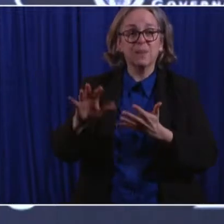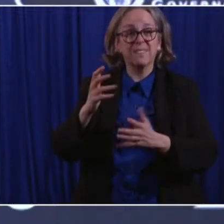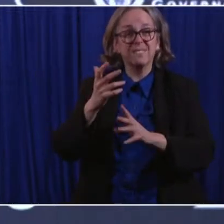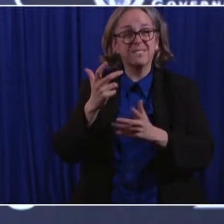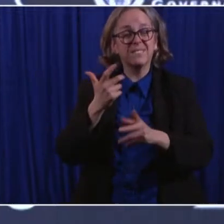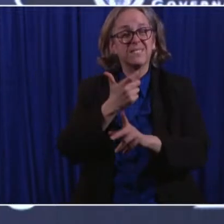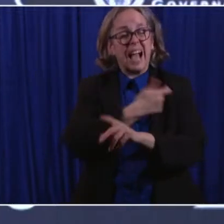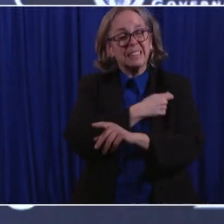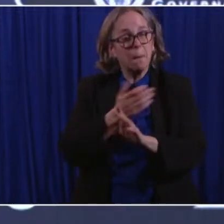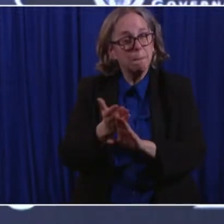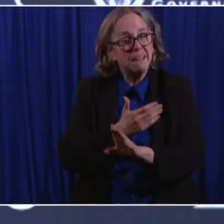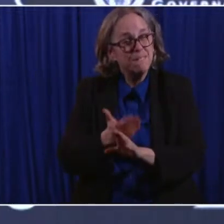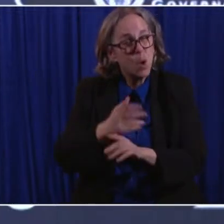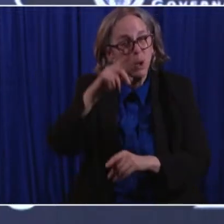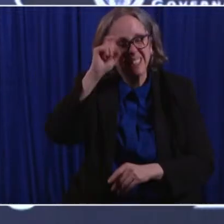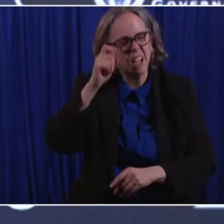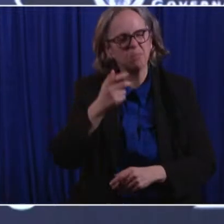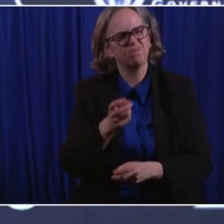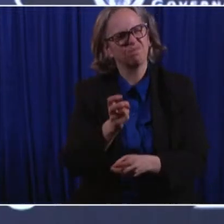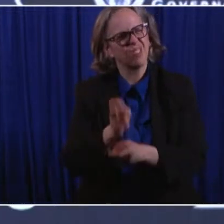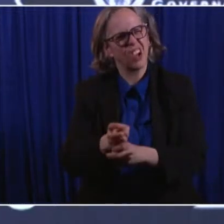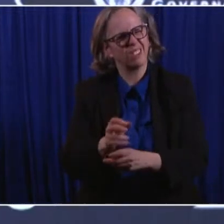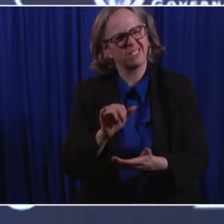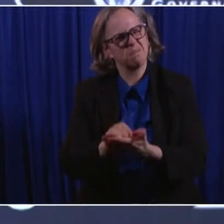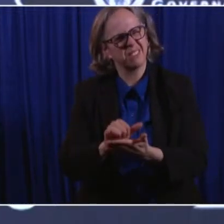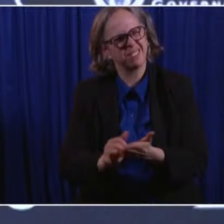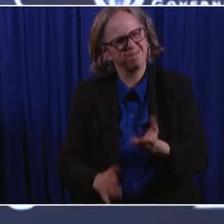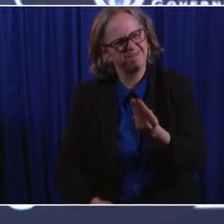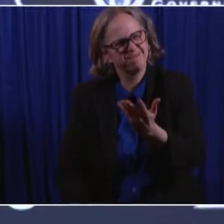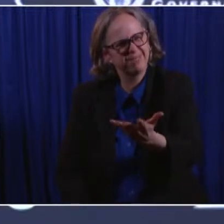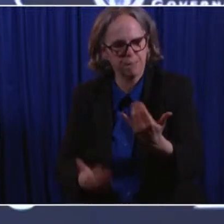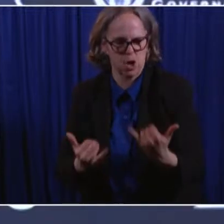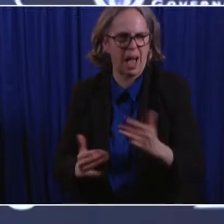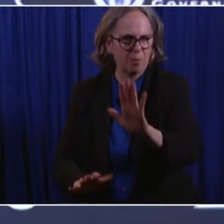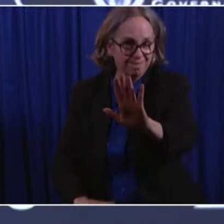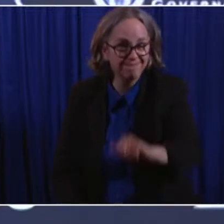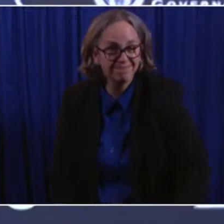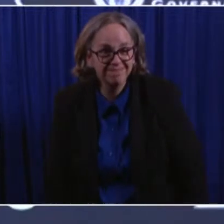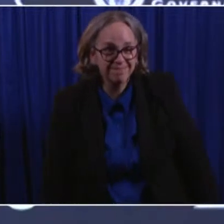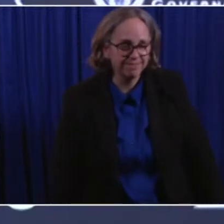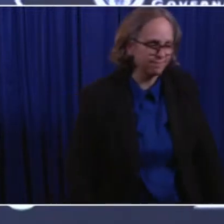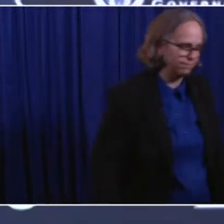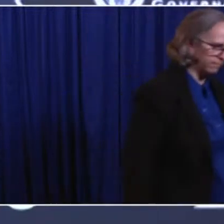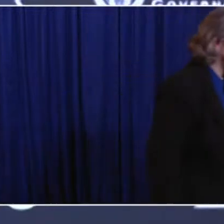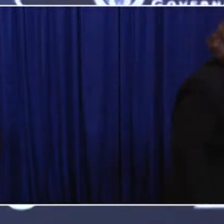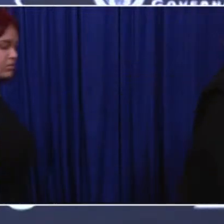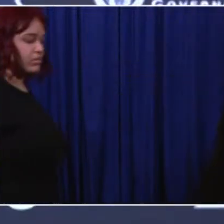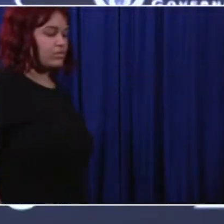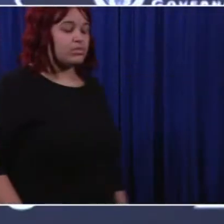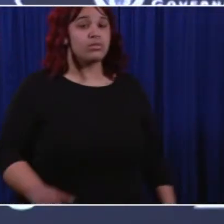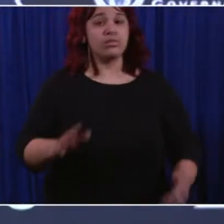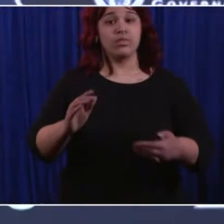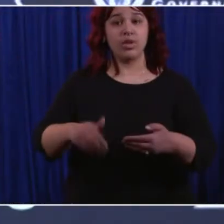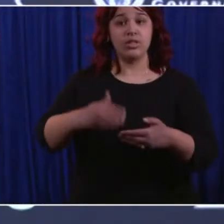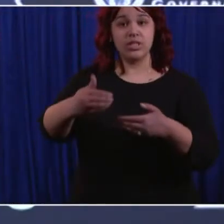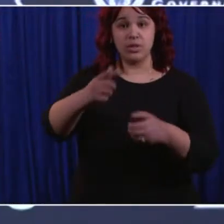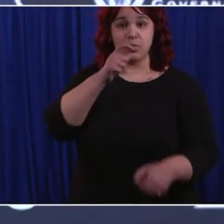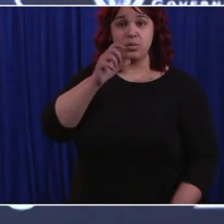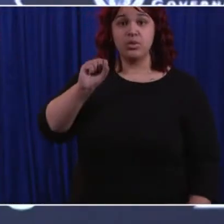Next question online is from Scott Hallis at the Xenia Daily Gazette. Hey, Scott. Hey, Governor, how are you today? I'm well, sir.